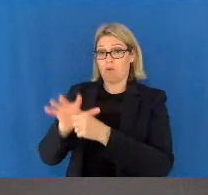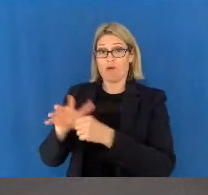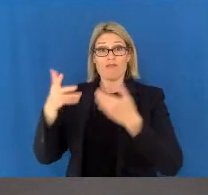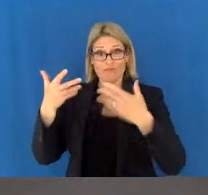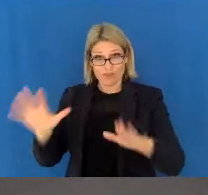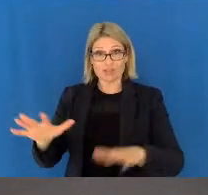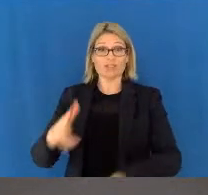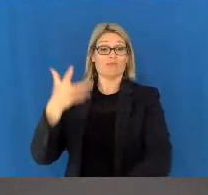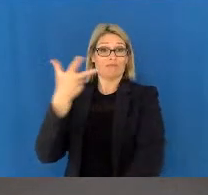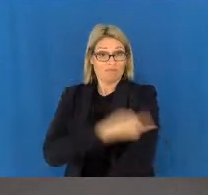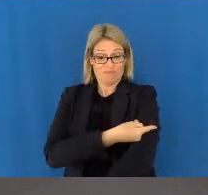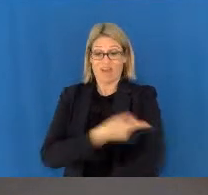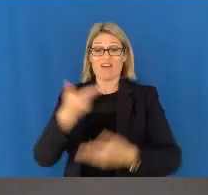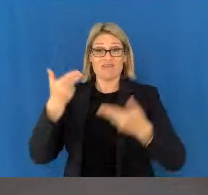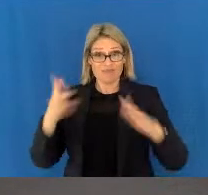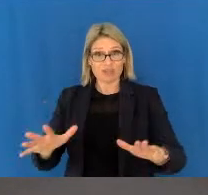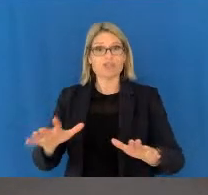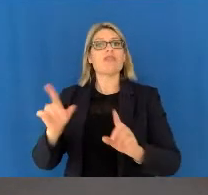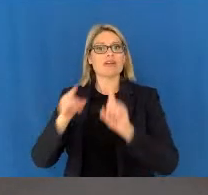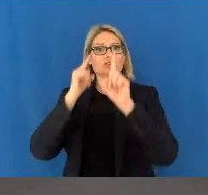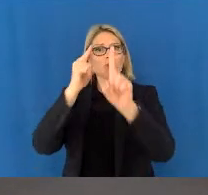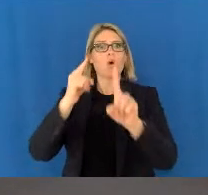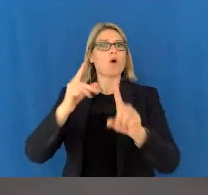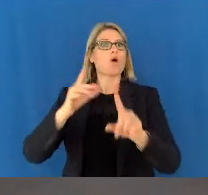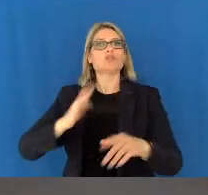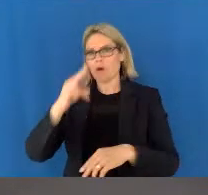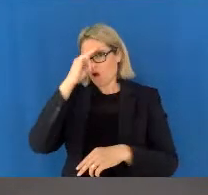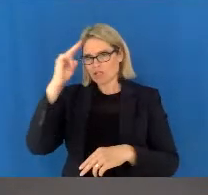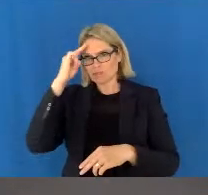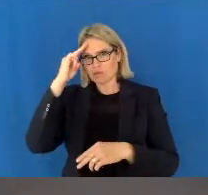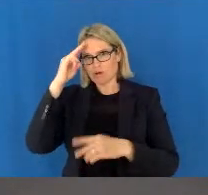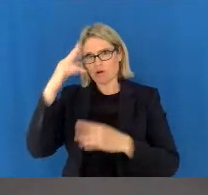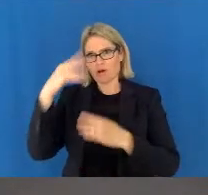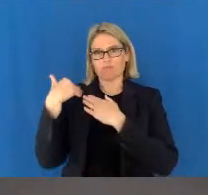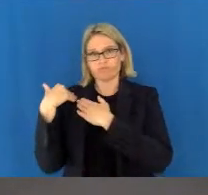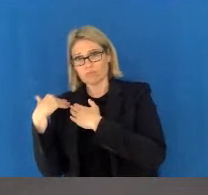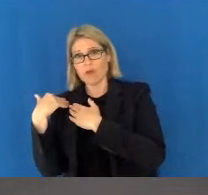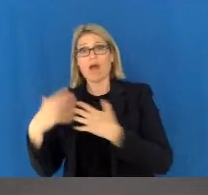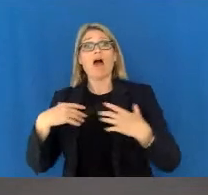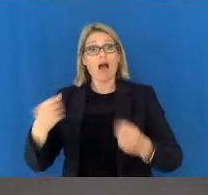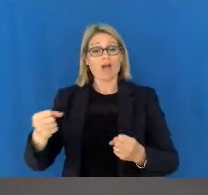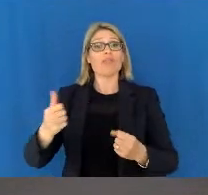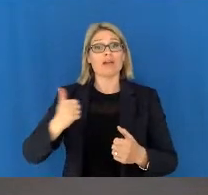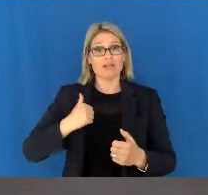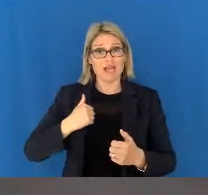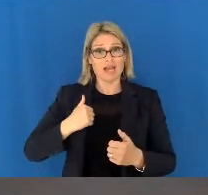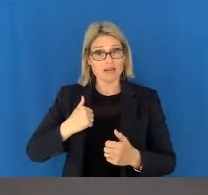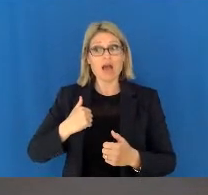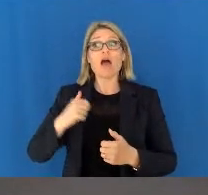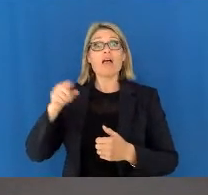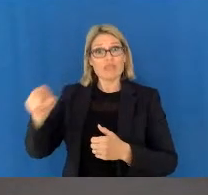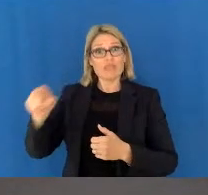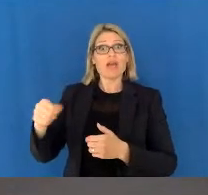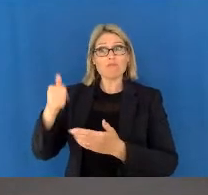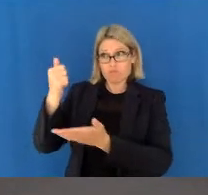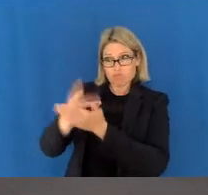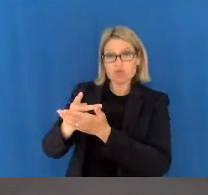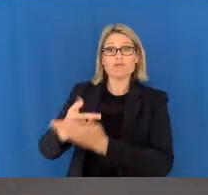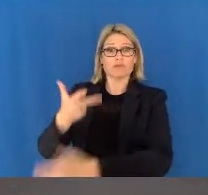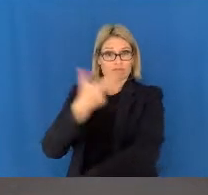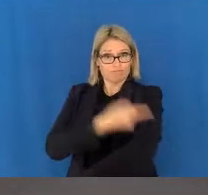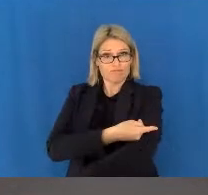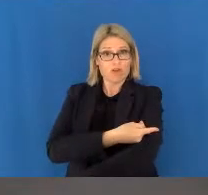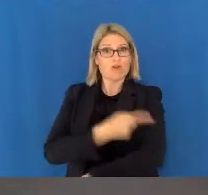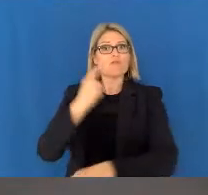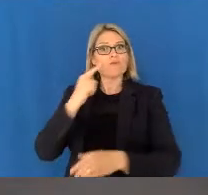still continue to be our goal. Health Canada has approved vaccines that are effective at protecting against severe illness and death from COVID-19.